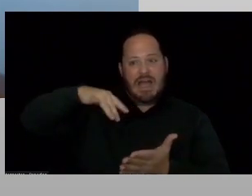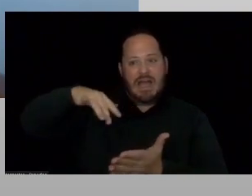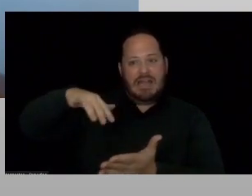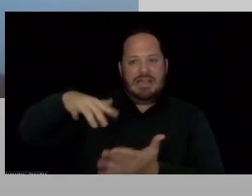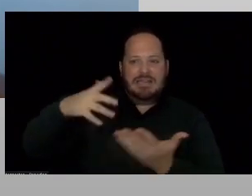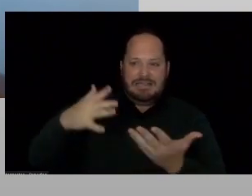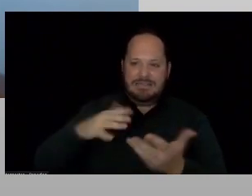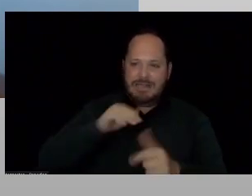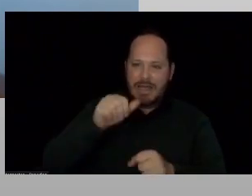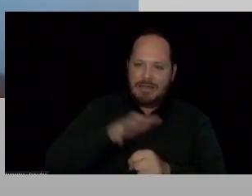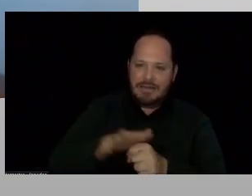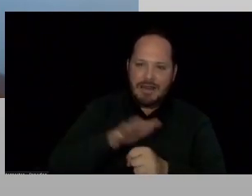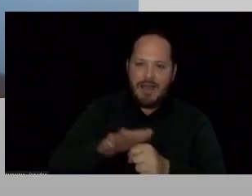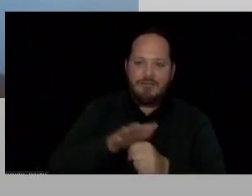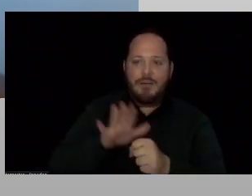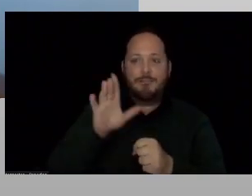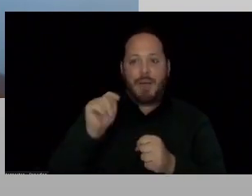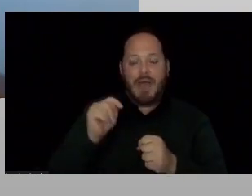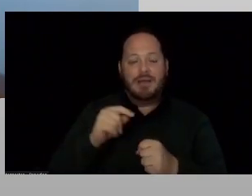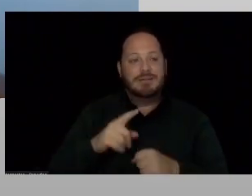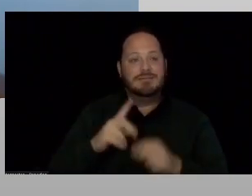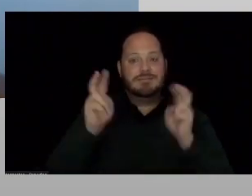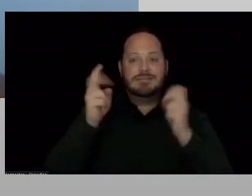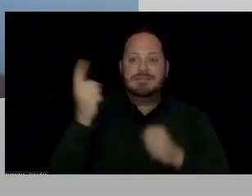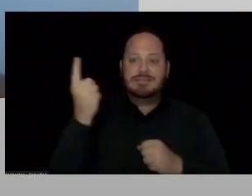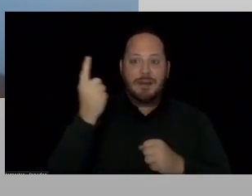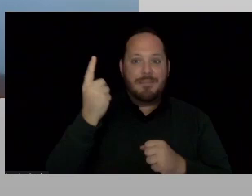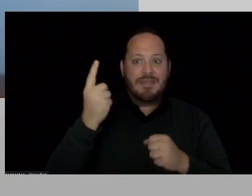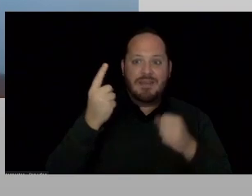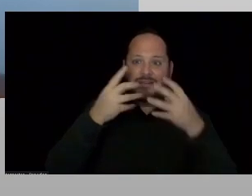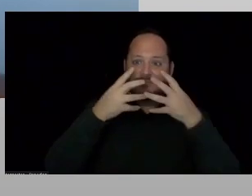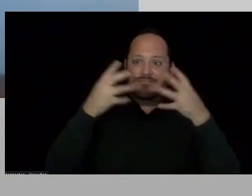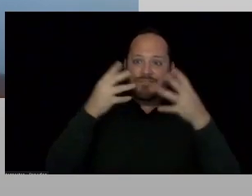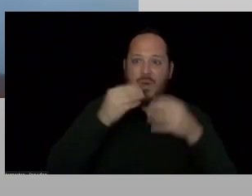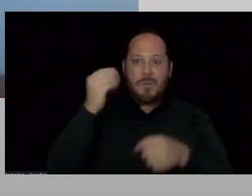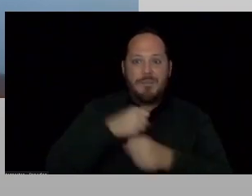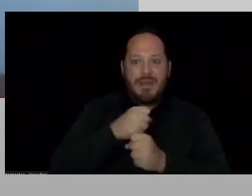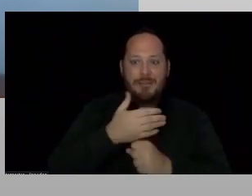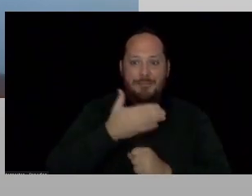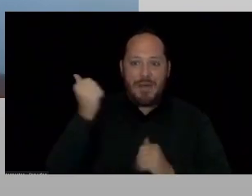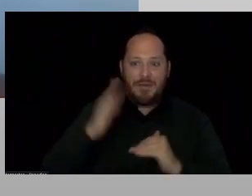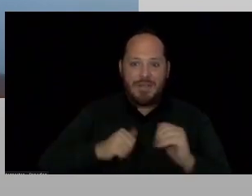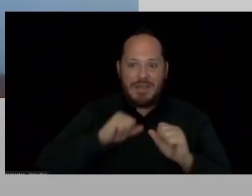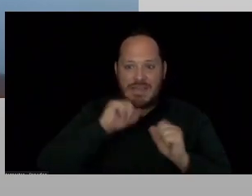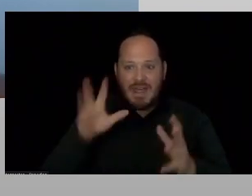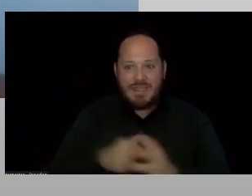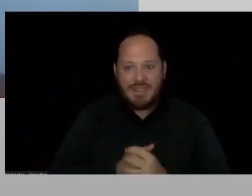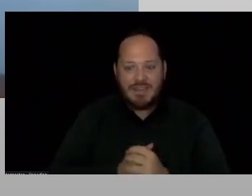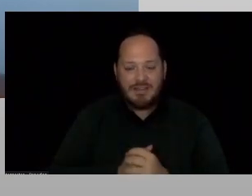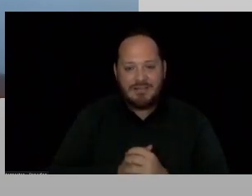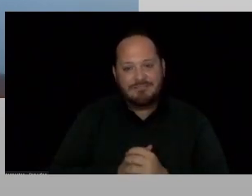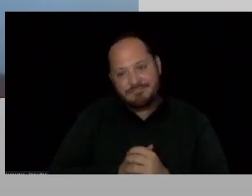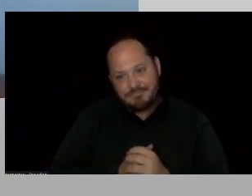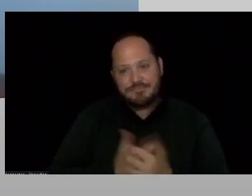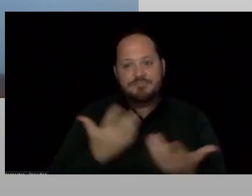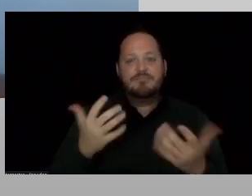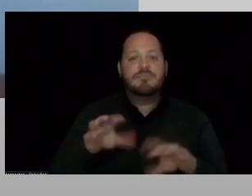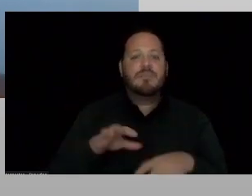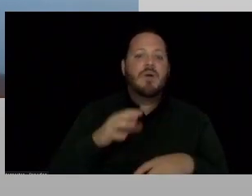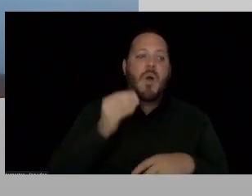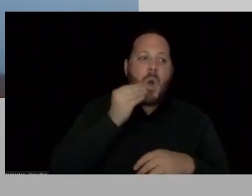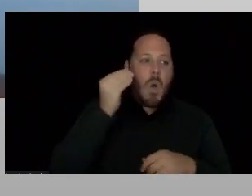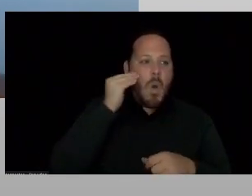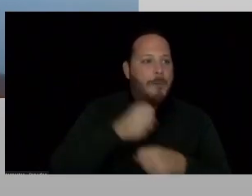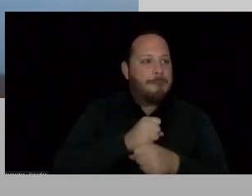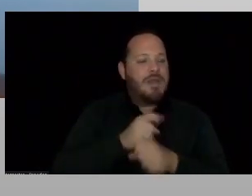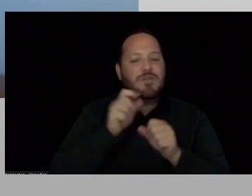than nothing. And one study has identified tea towels, vacuum bags, antimicrobial pillowcases as good